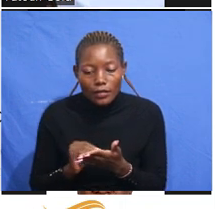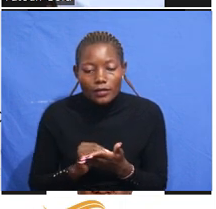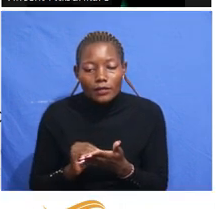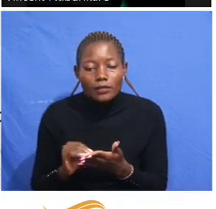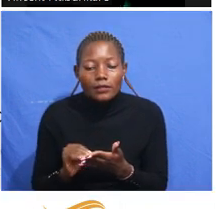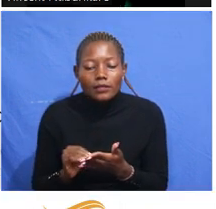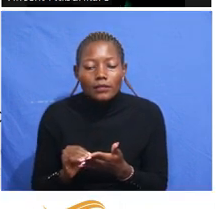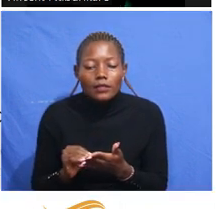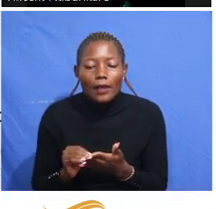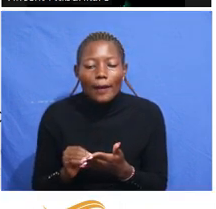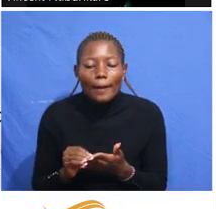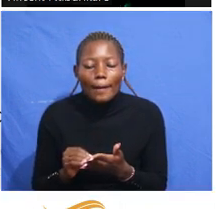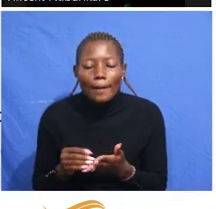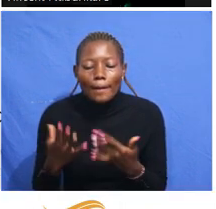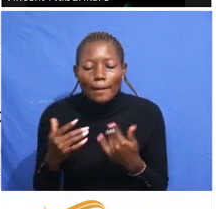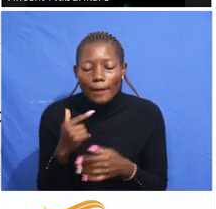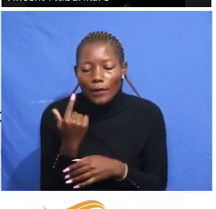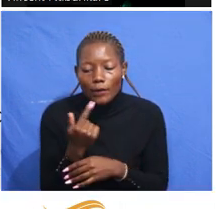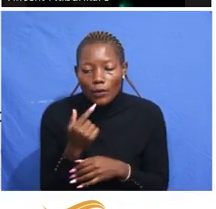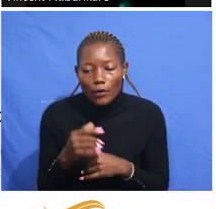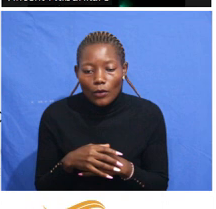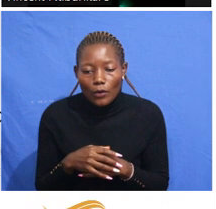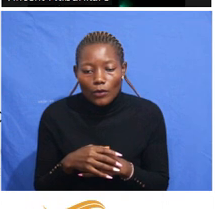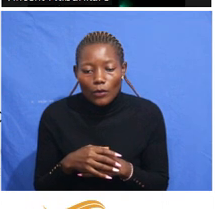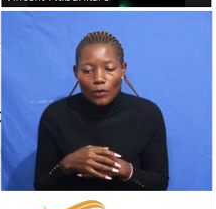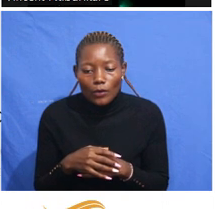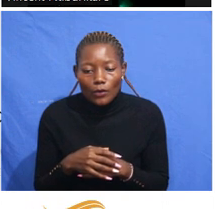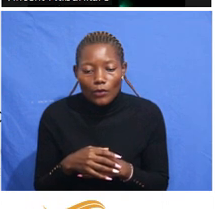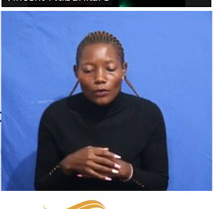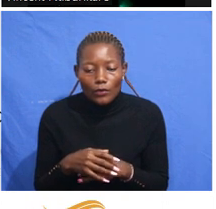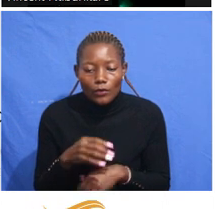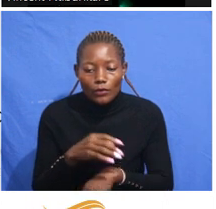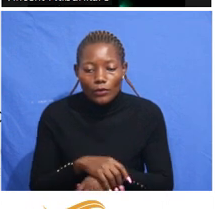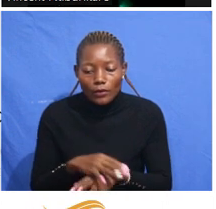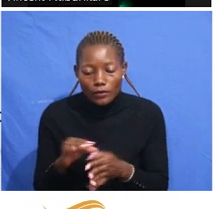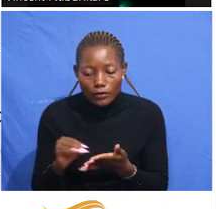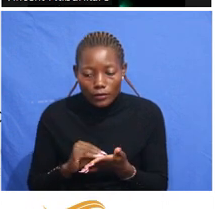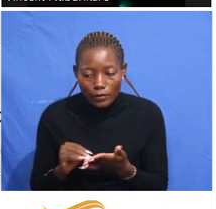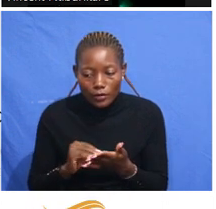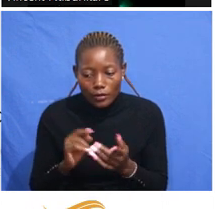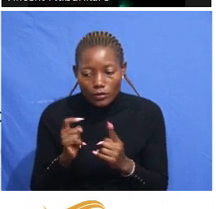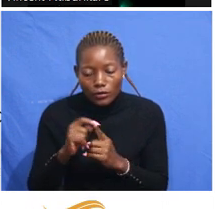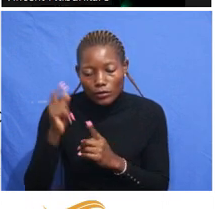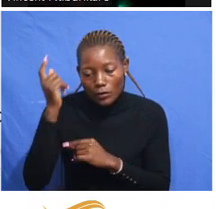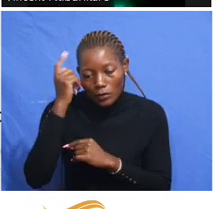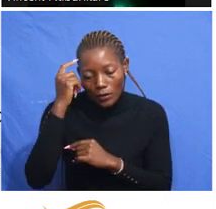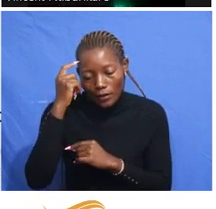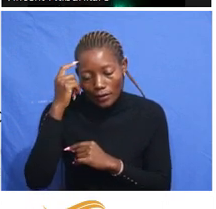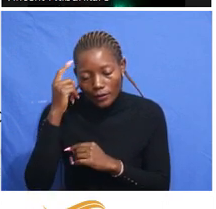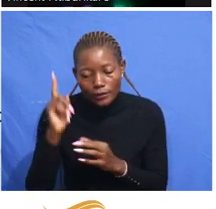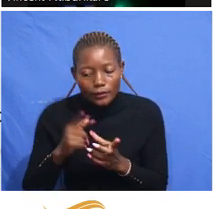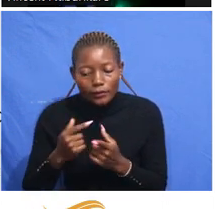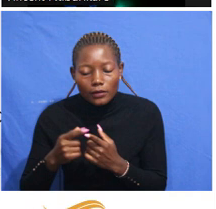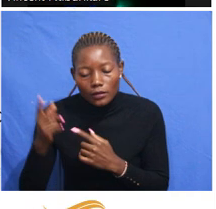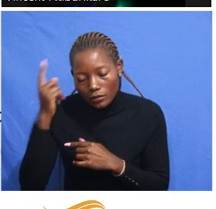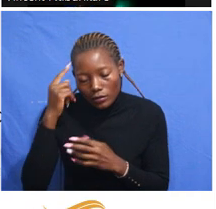skin. The receptors are located around the skin. These are the ones that take the message to the brain. Then the